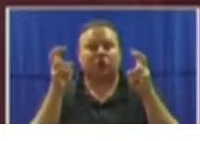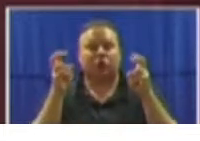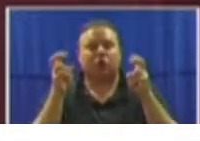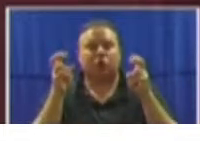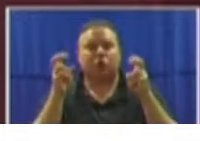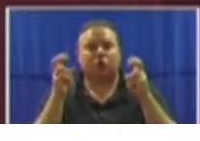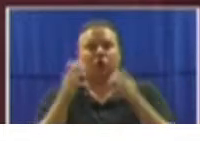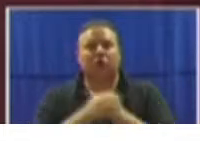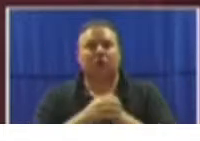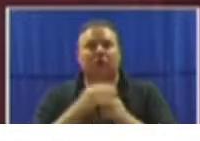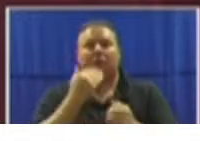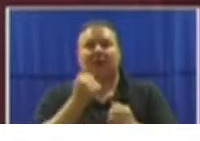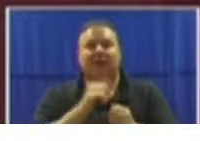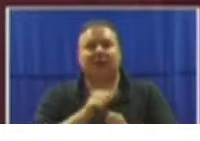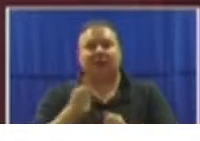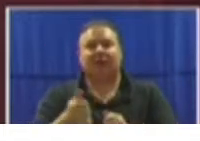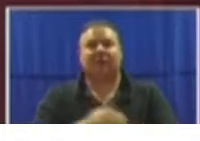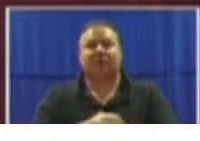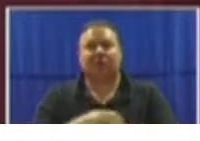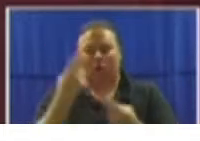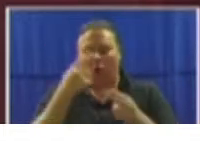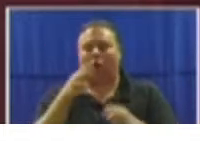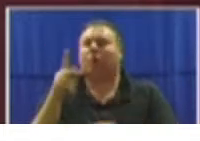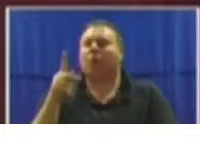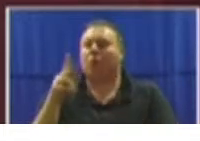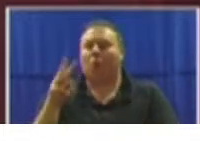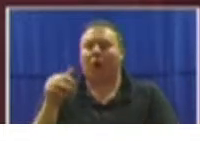Kwakwa. Honourable Order.